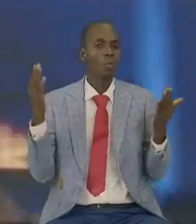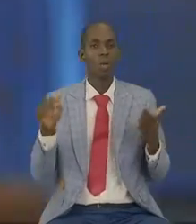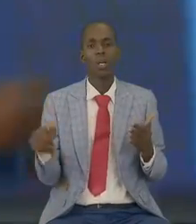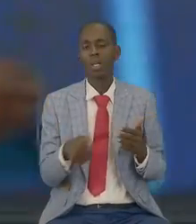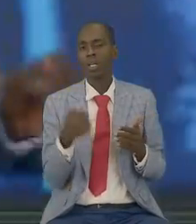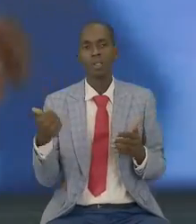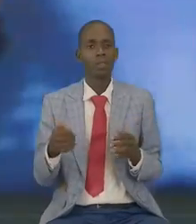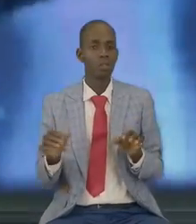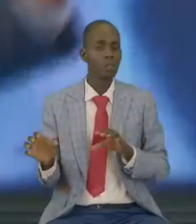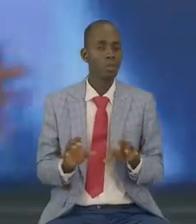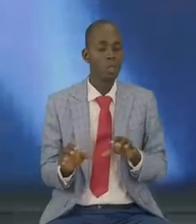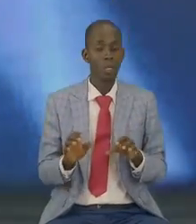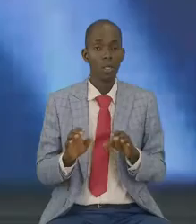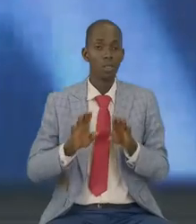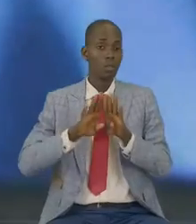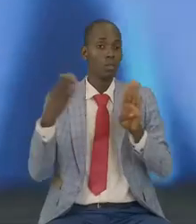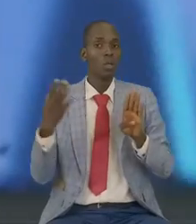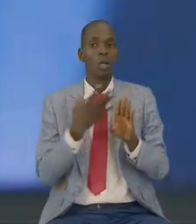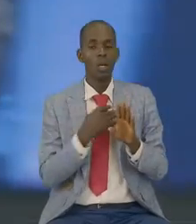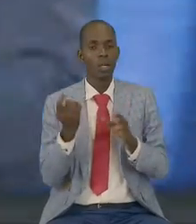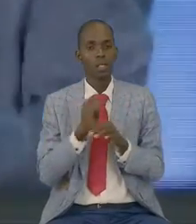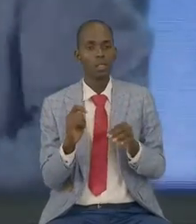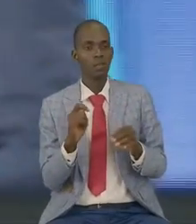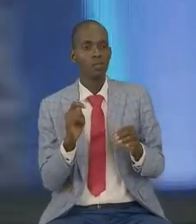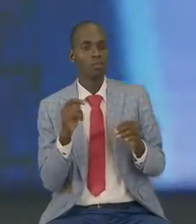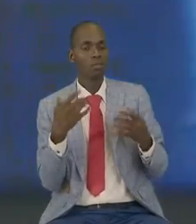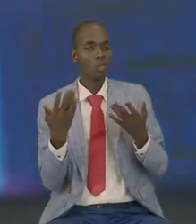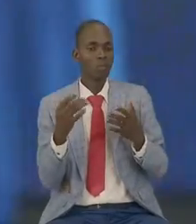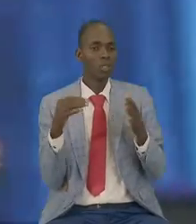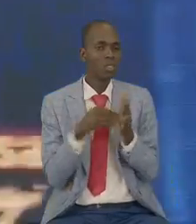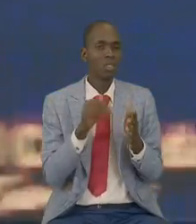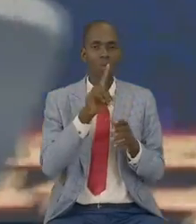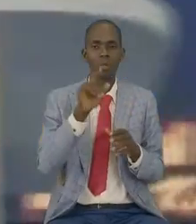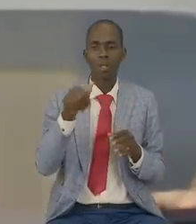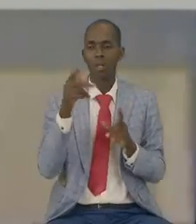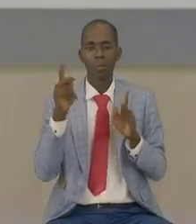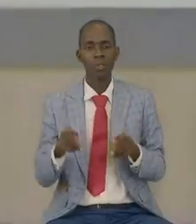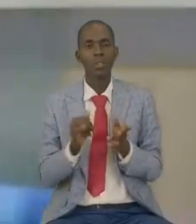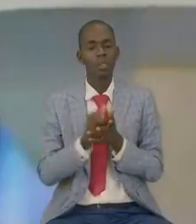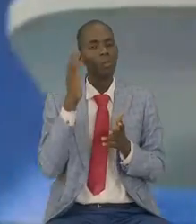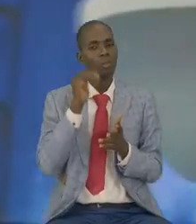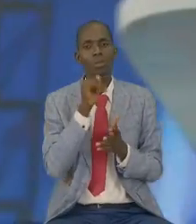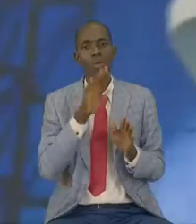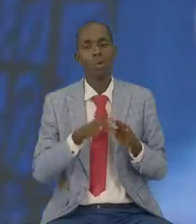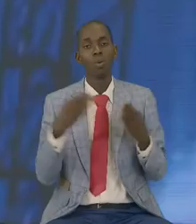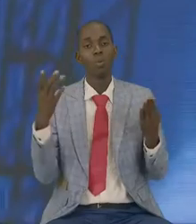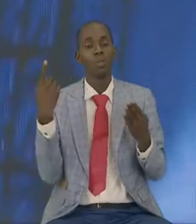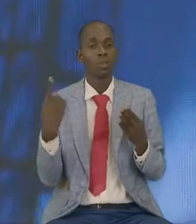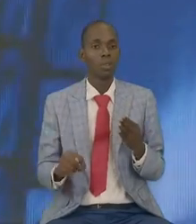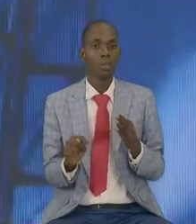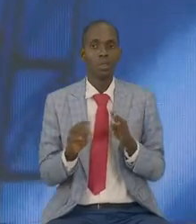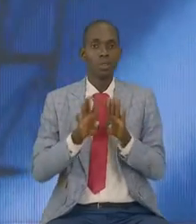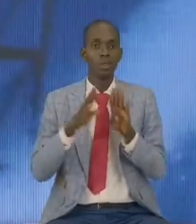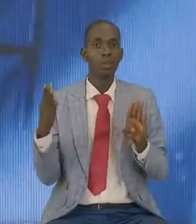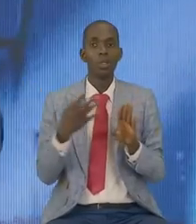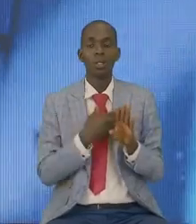writing petition to this, writing petition to that, that will not open any door. But when you come and you come with